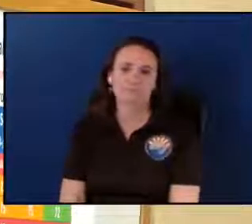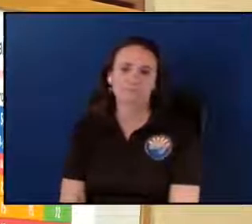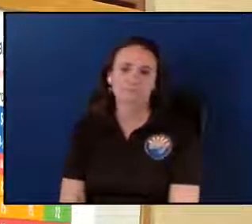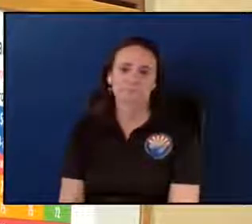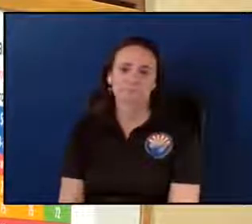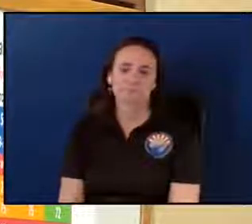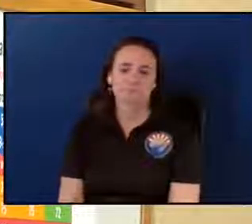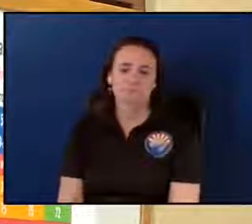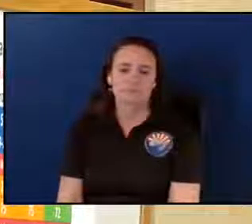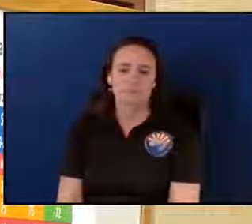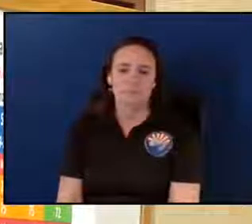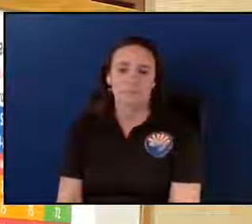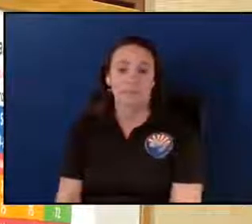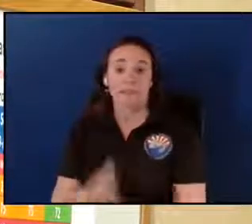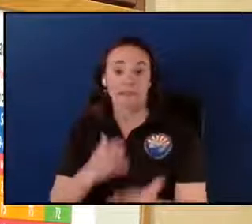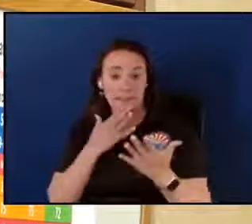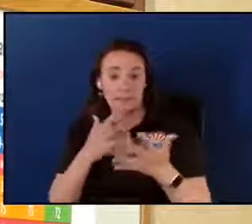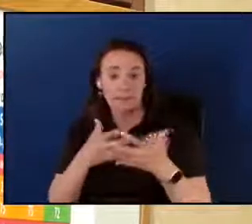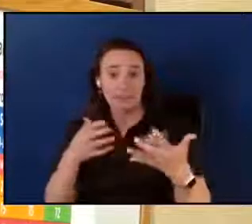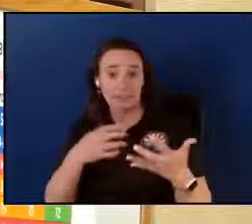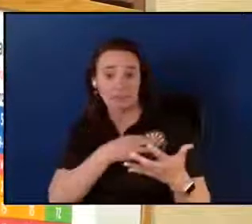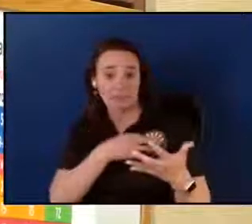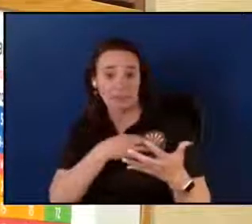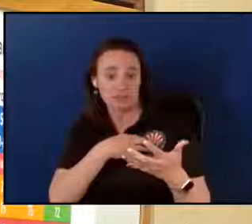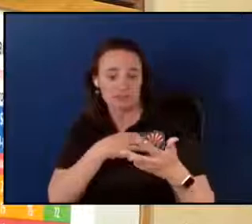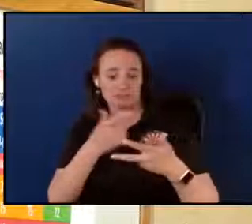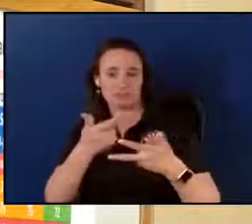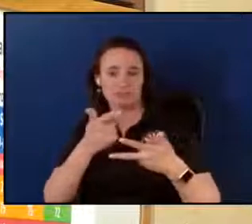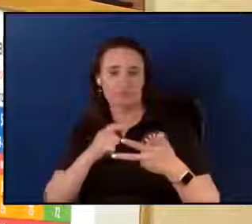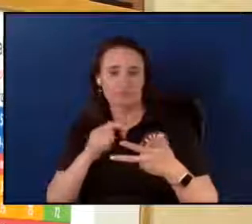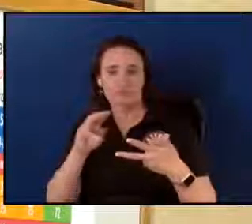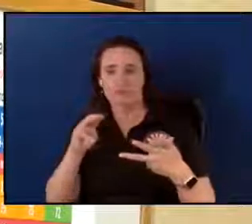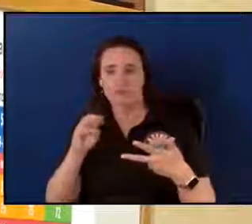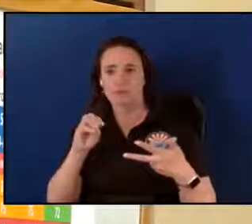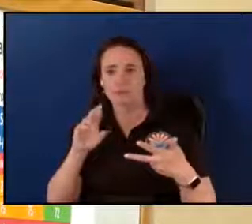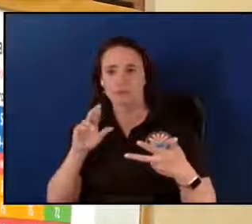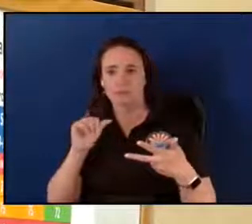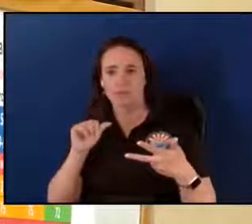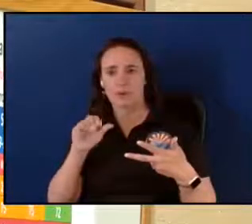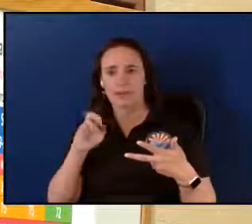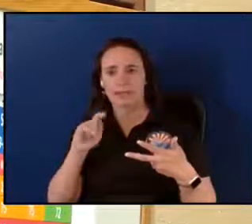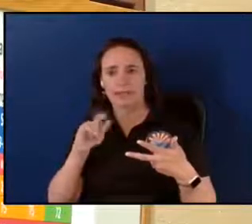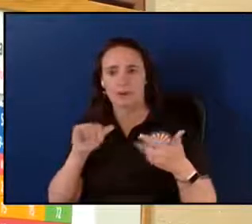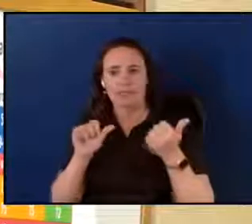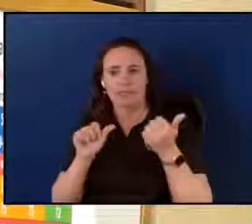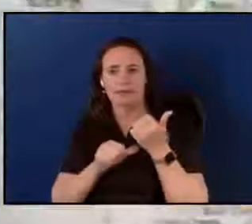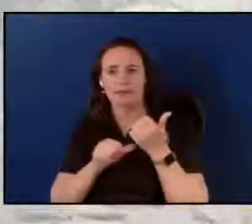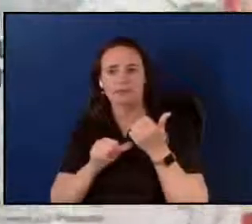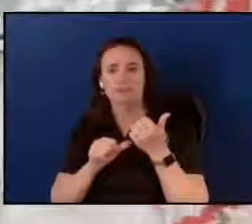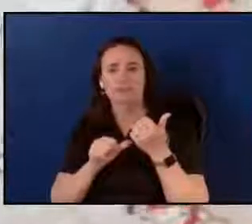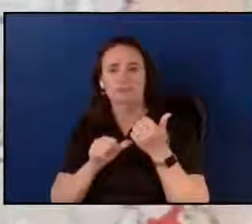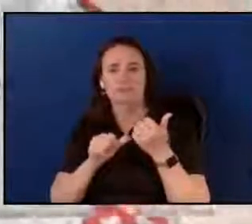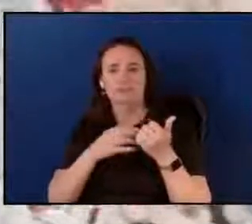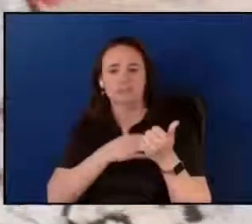Thank you very much, Sheriff. And we're going to turn it over to Mora County Undersheriff Amrick Padilla.